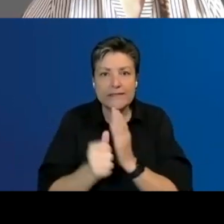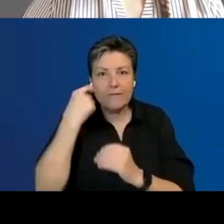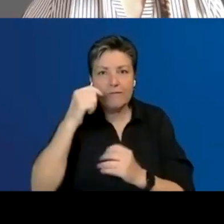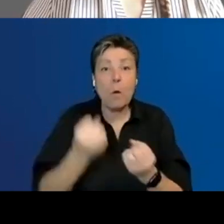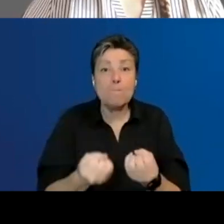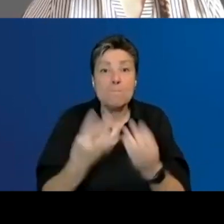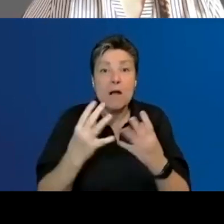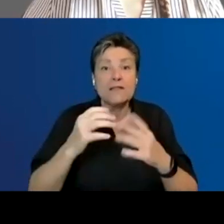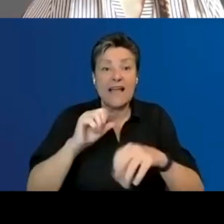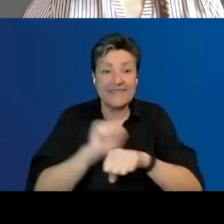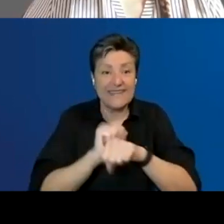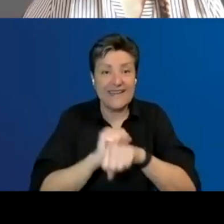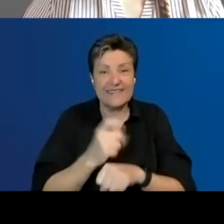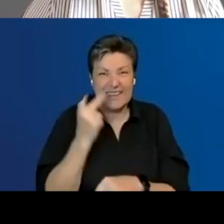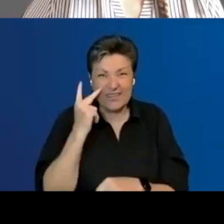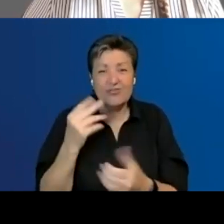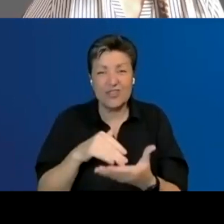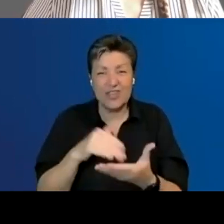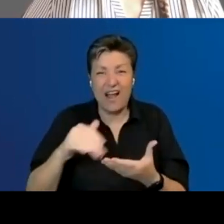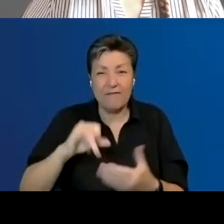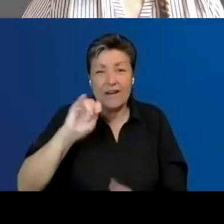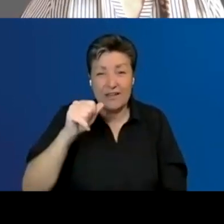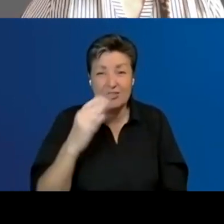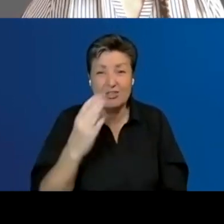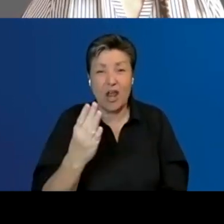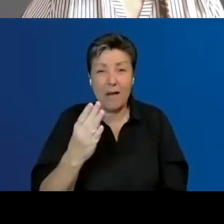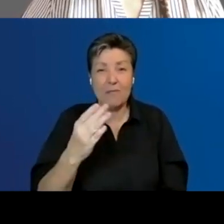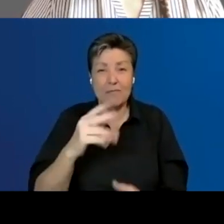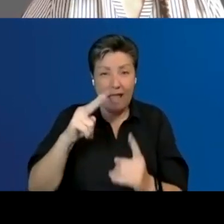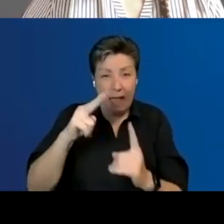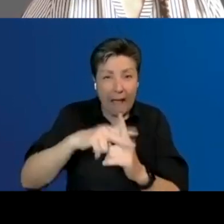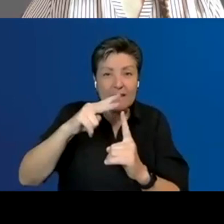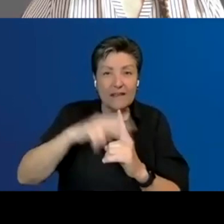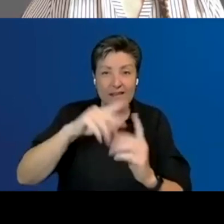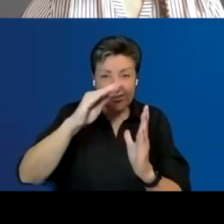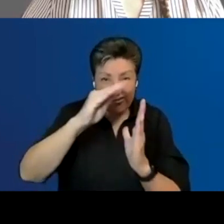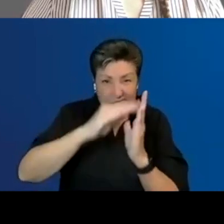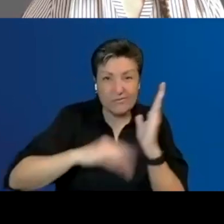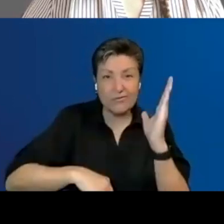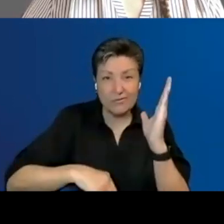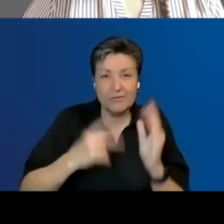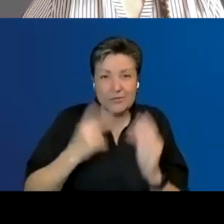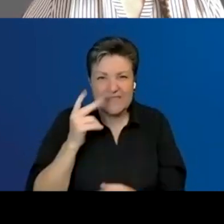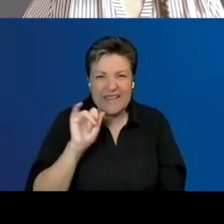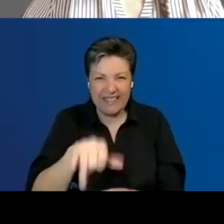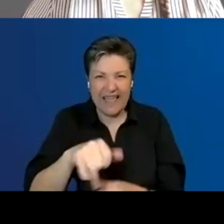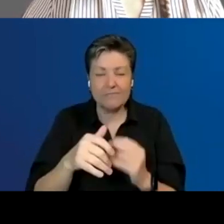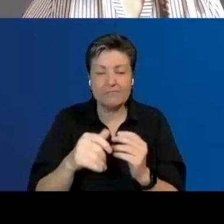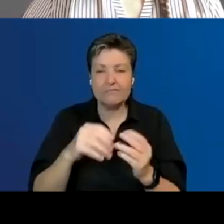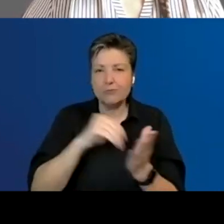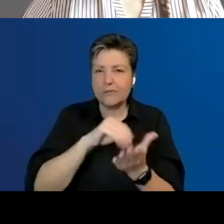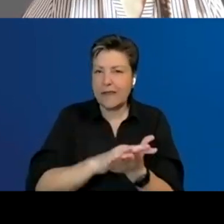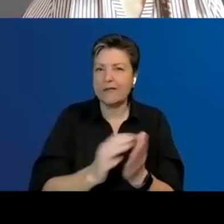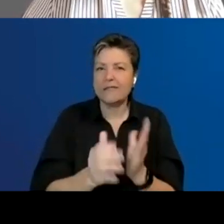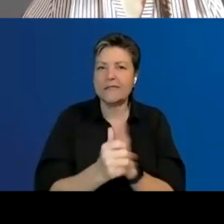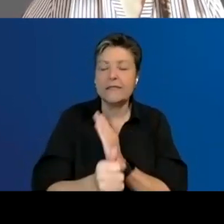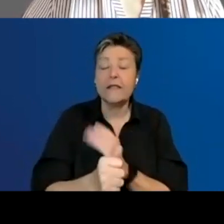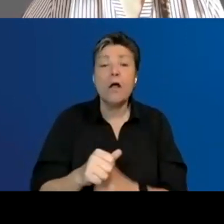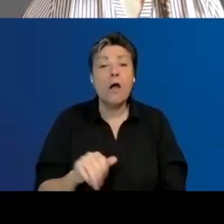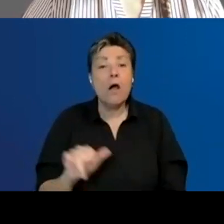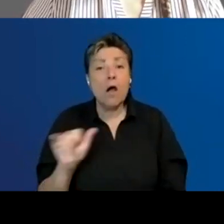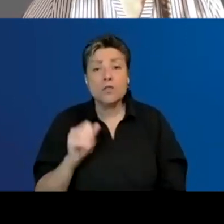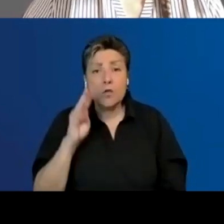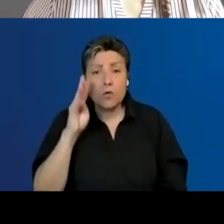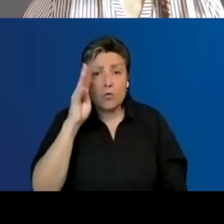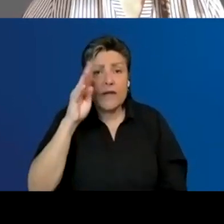multitasking, which you see a lot on job applications. And also creative problem solving. There were